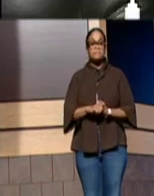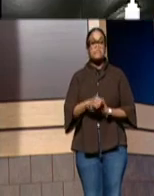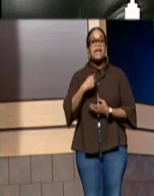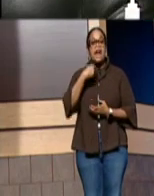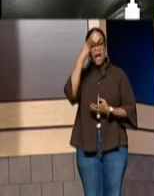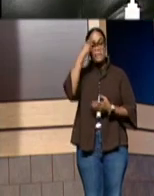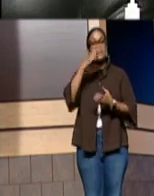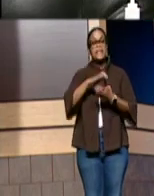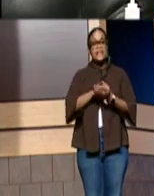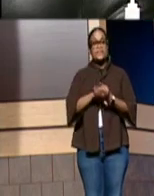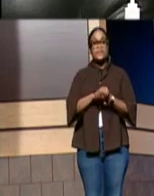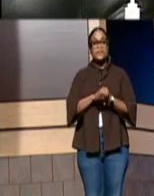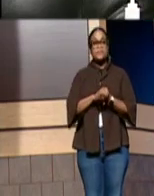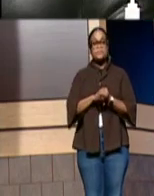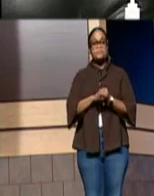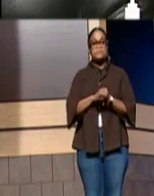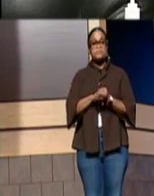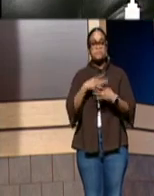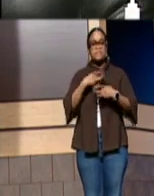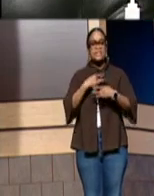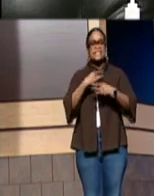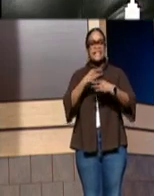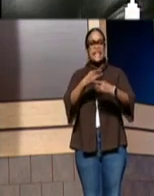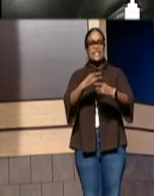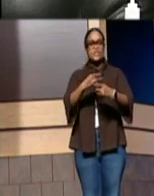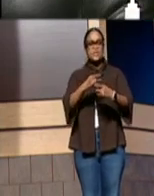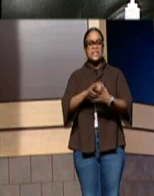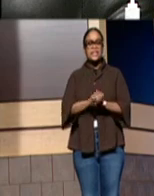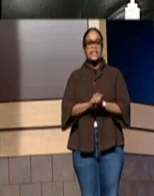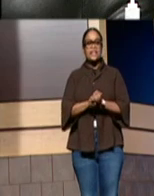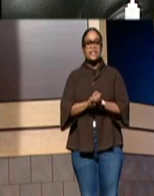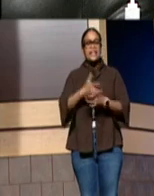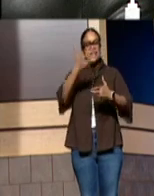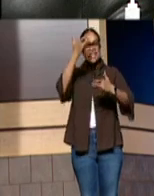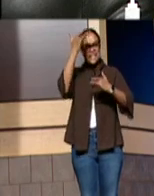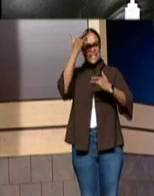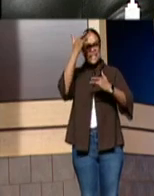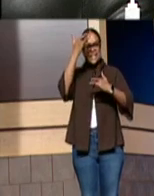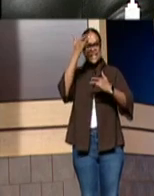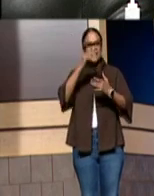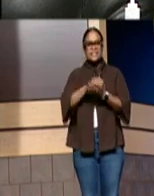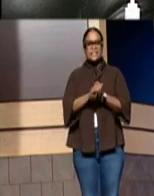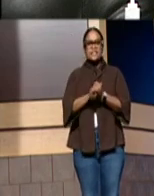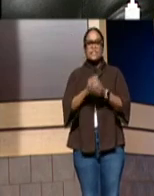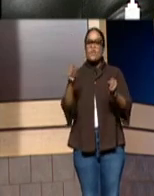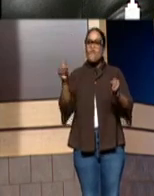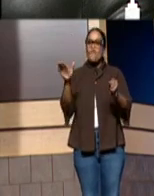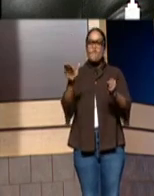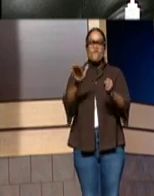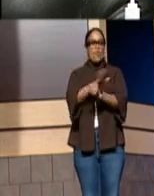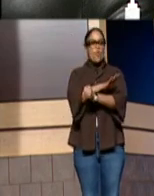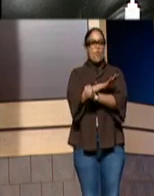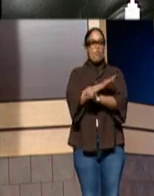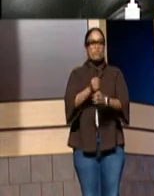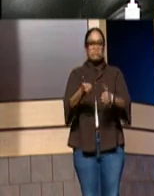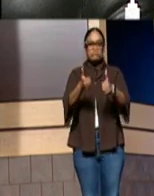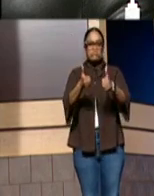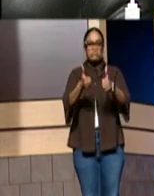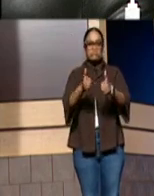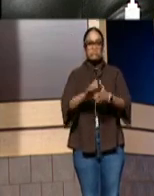believe. Isn't it interesting that this virus has hit full bore, so to speak,